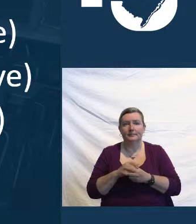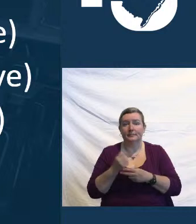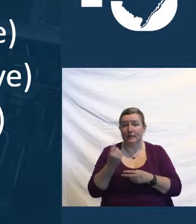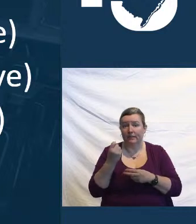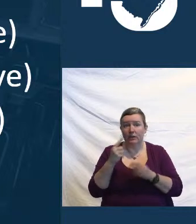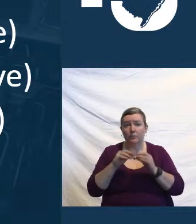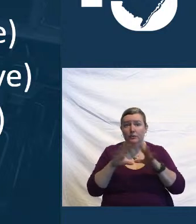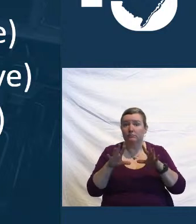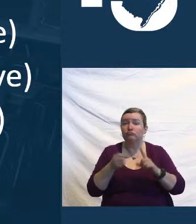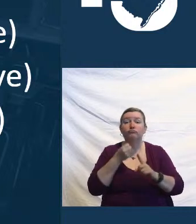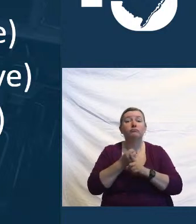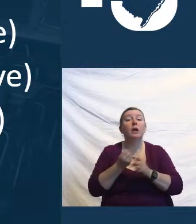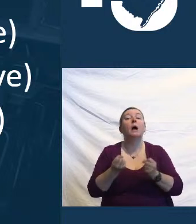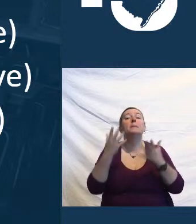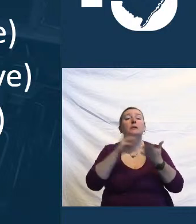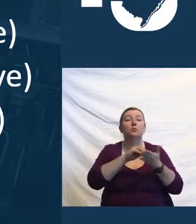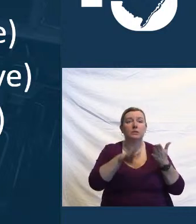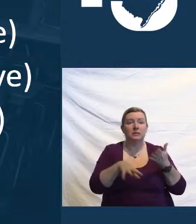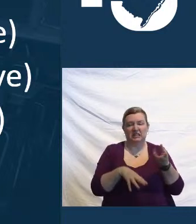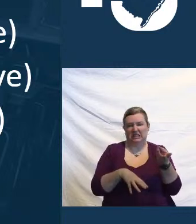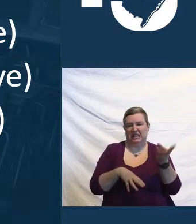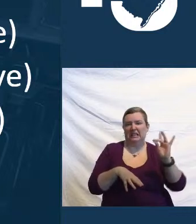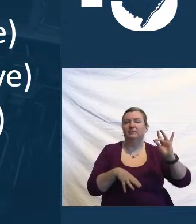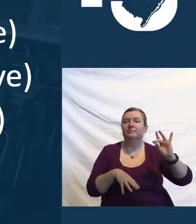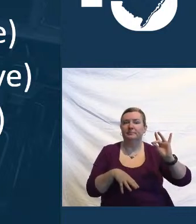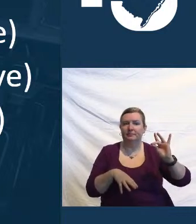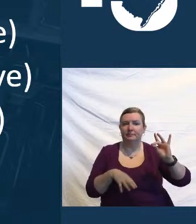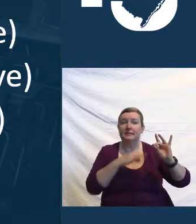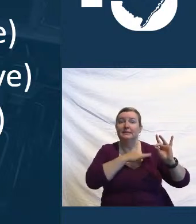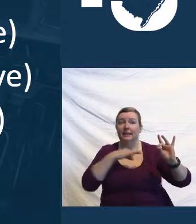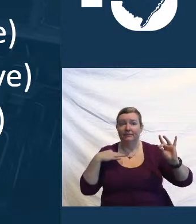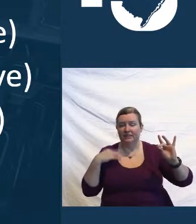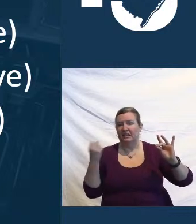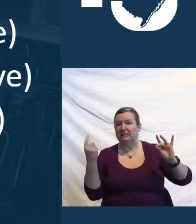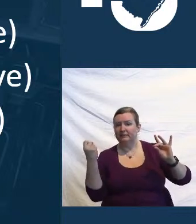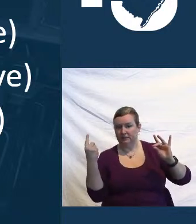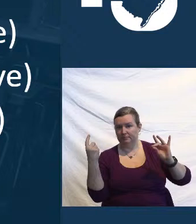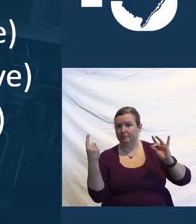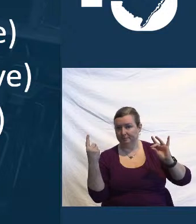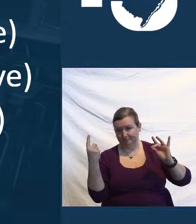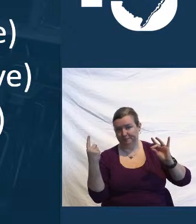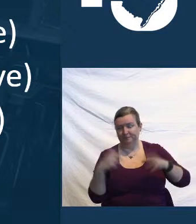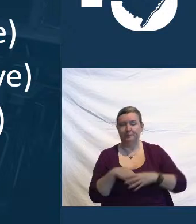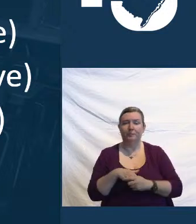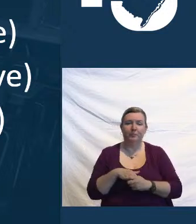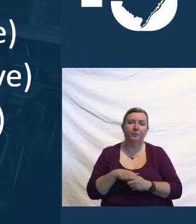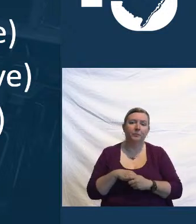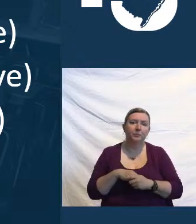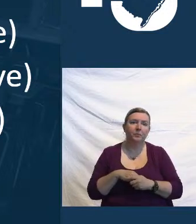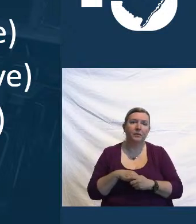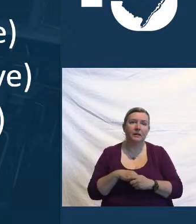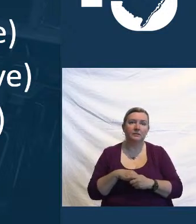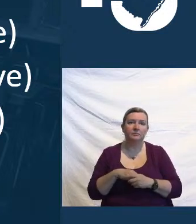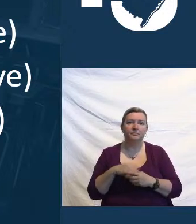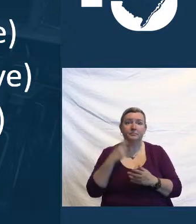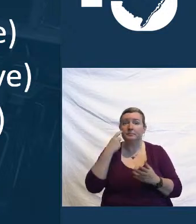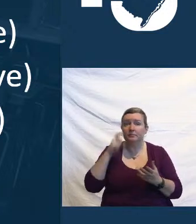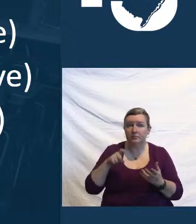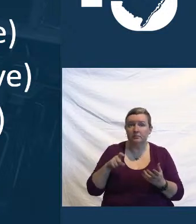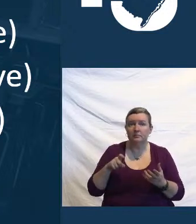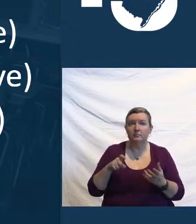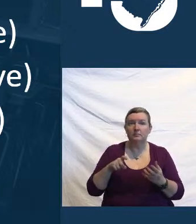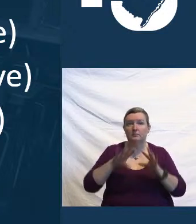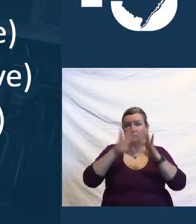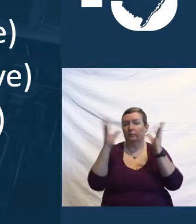impacted 68 students and 11 staff members statewide. You can see there, too, the overall numbers of students